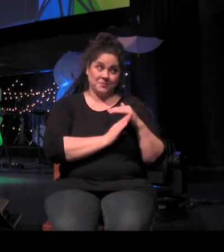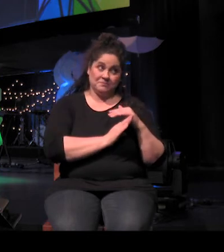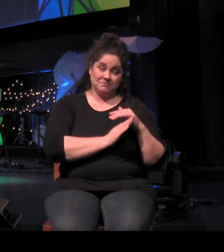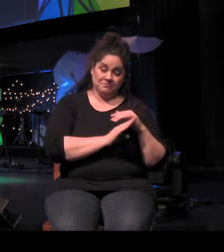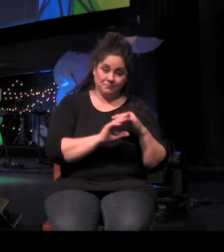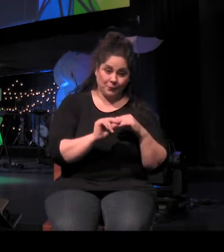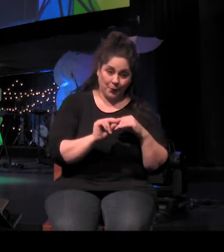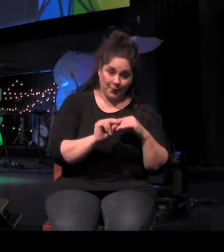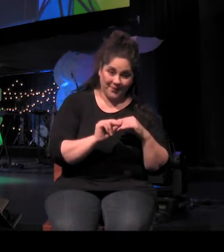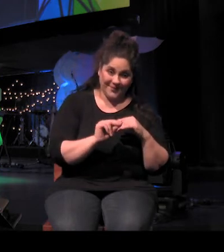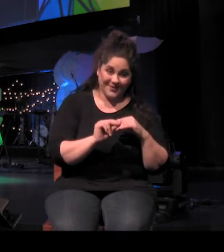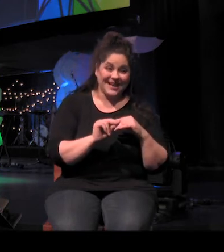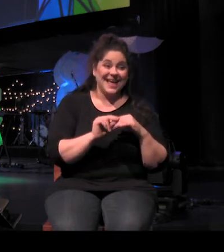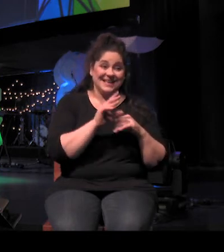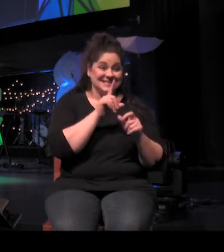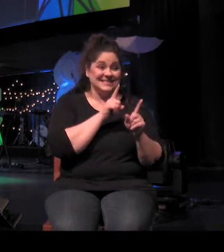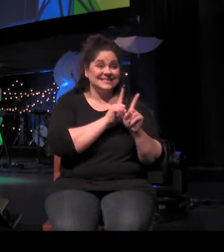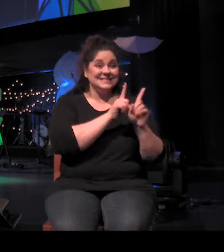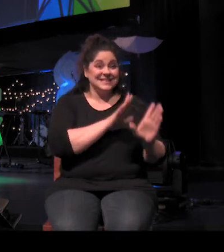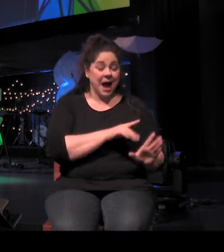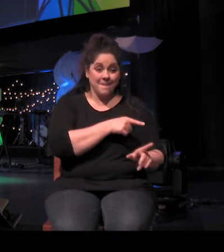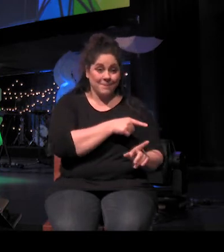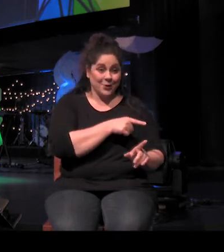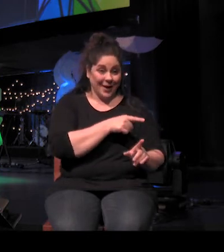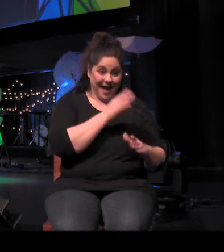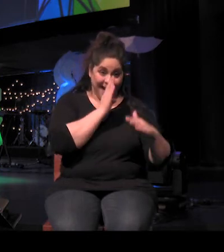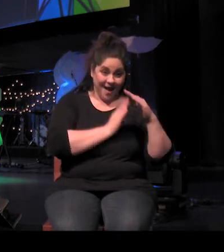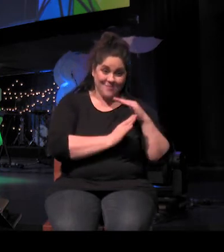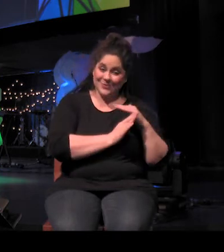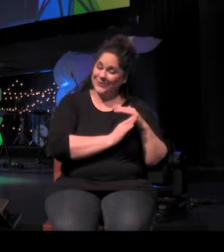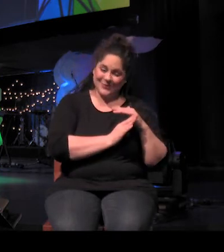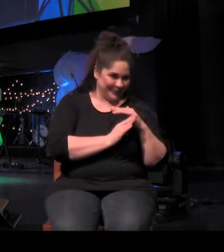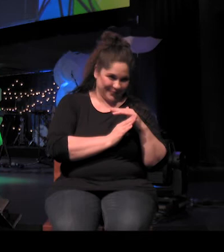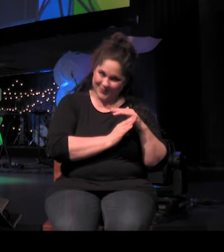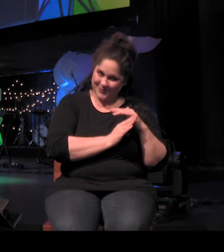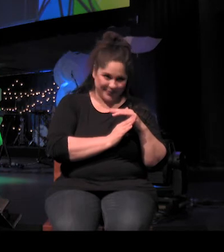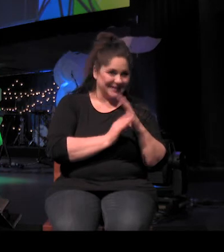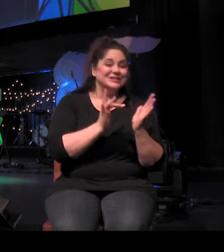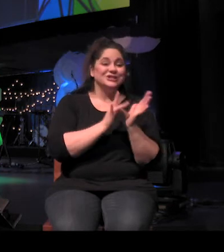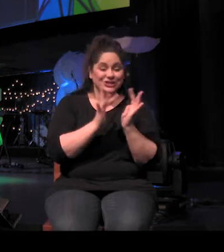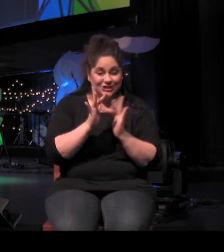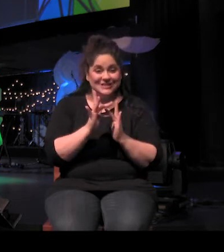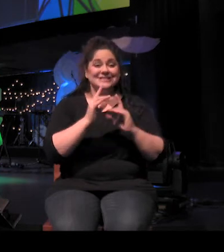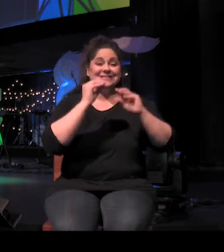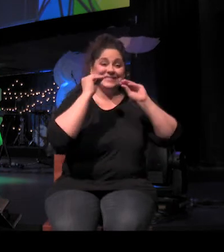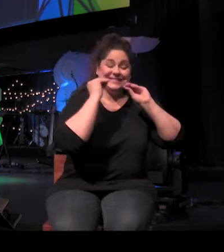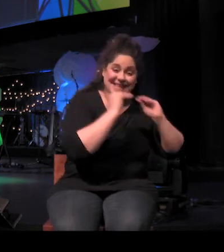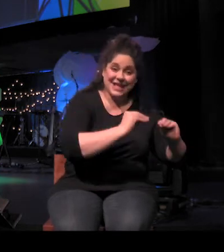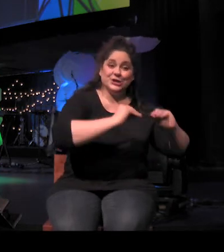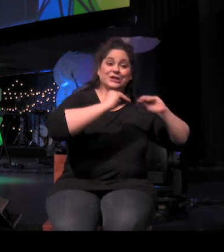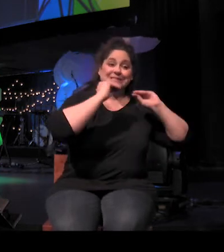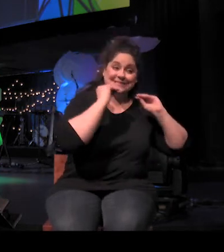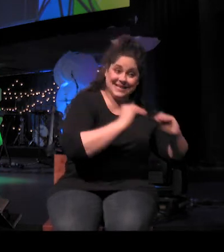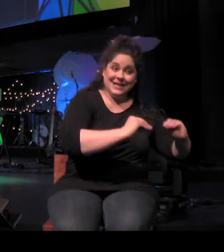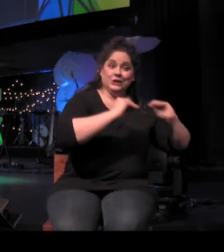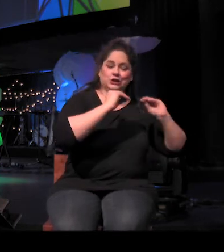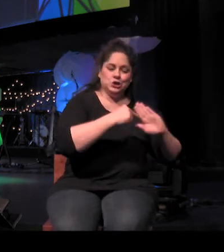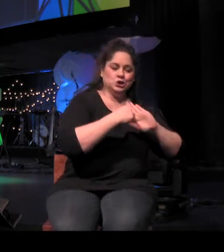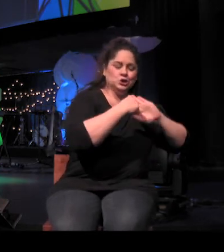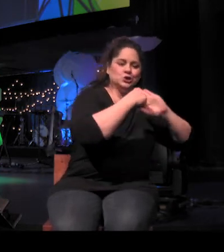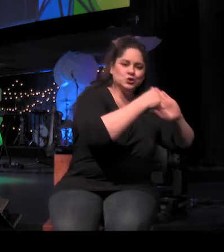disciples were, because Jesus on a regular basis had to continue to teach them and show them what it was to be